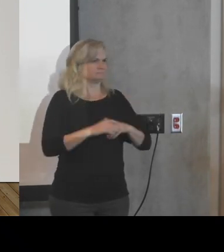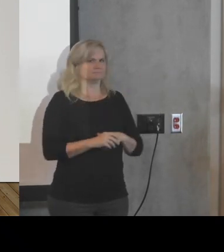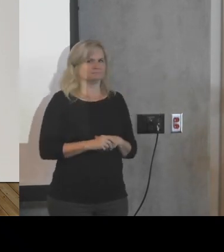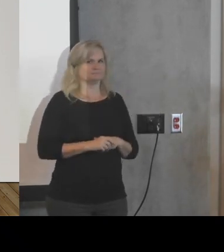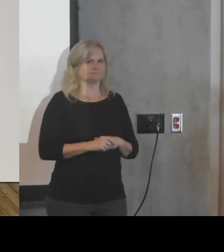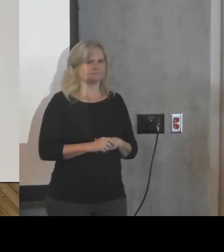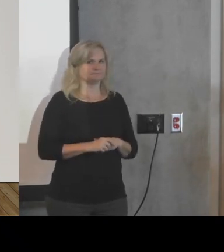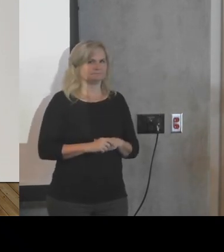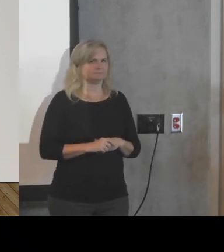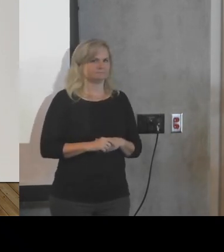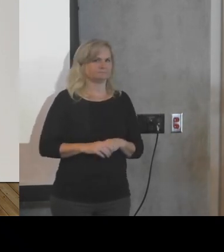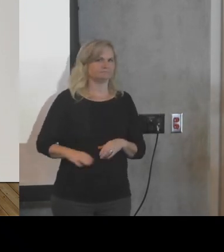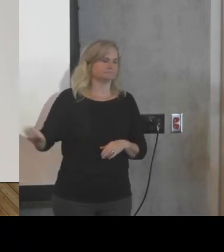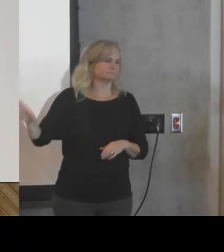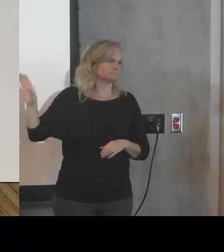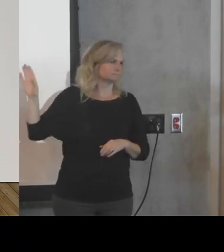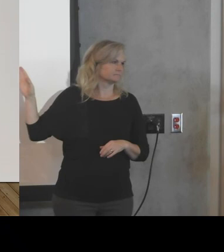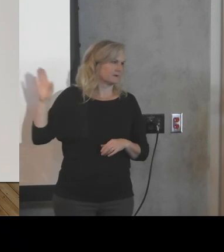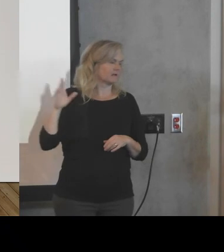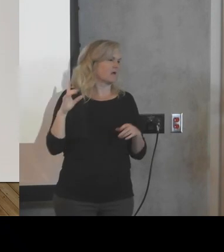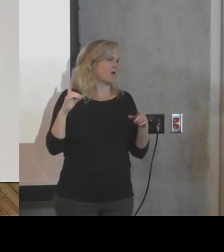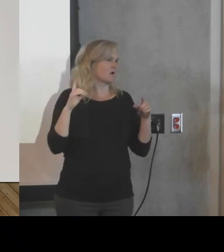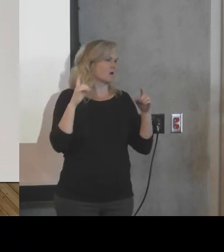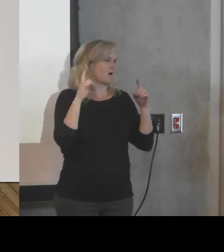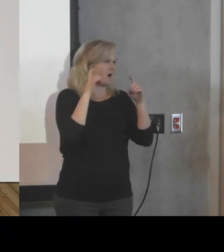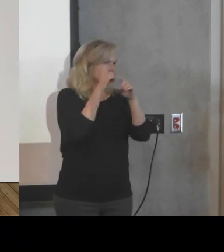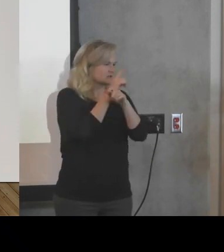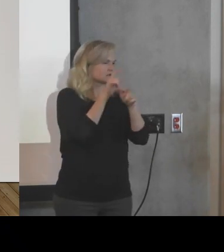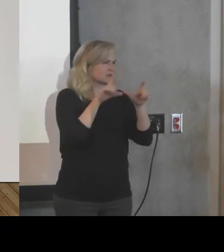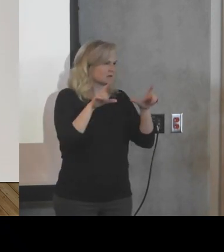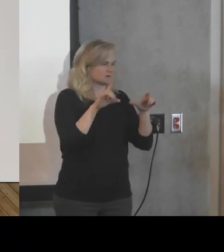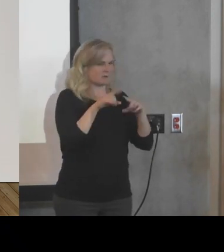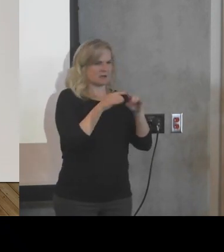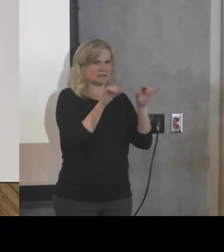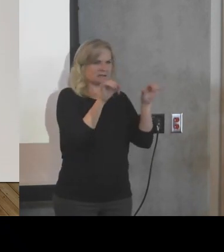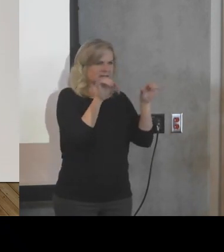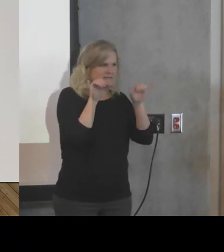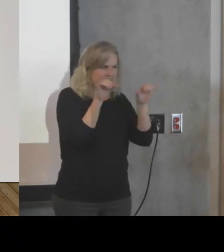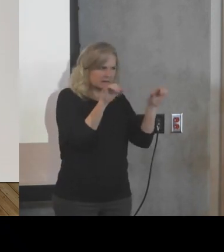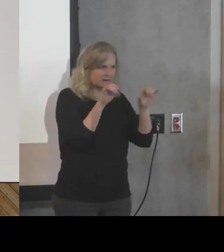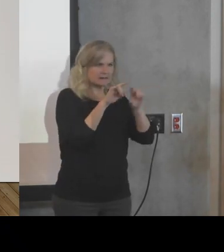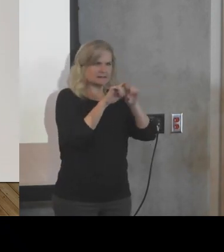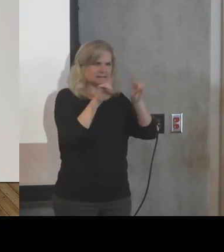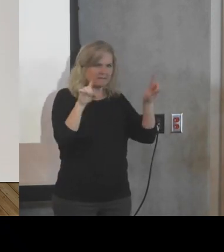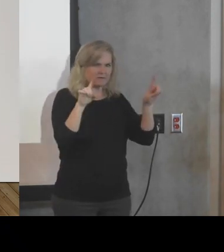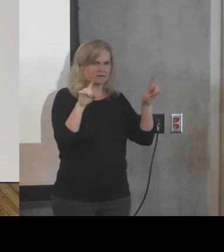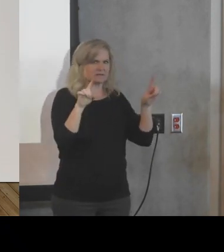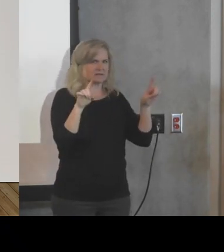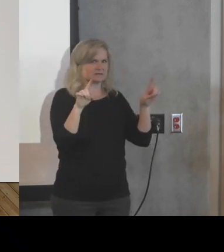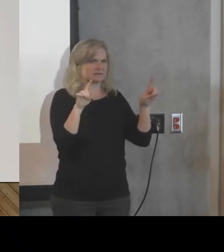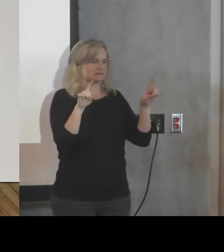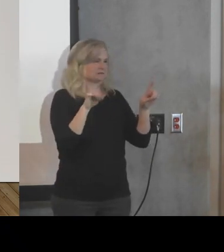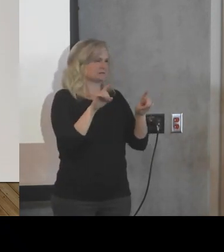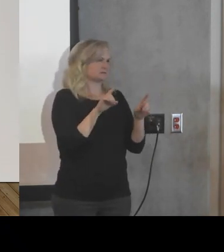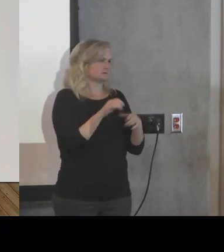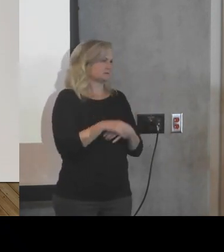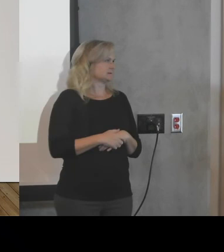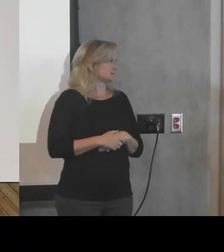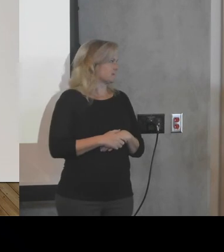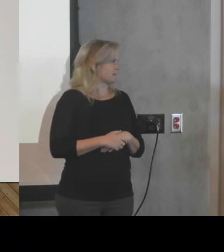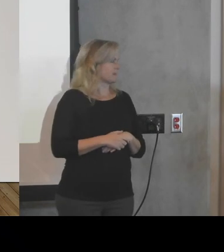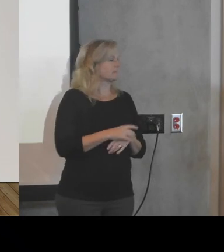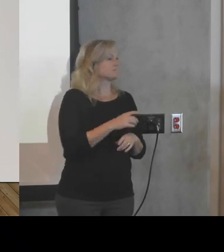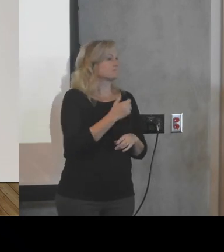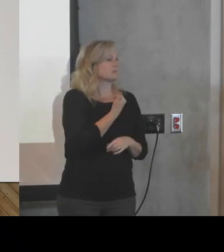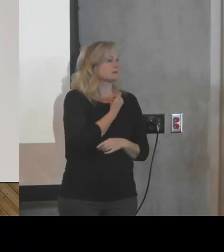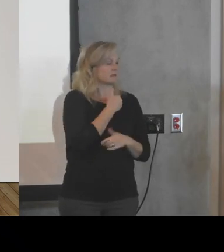And then we get into the complex language of similarities, differences, synonyms, and antonyms. So I go into classrooms a lot, or I see